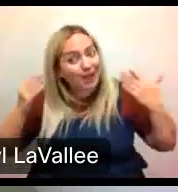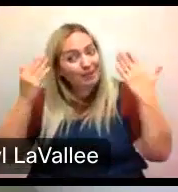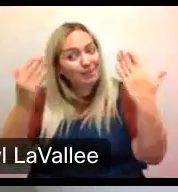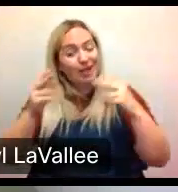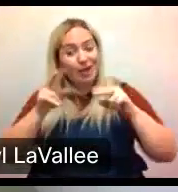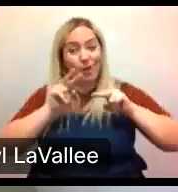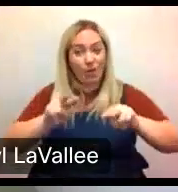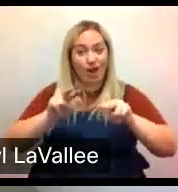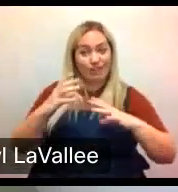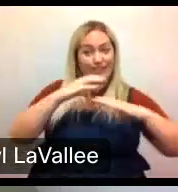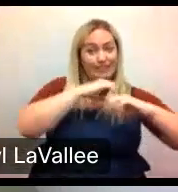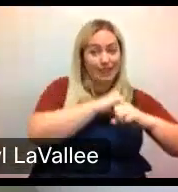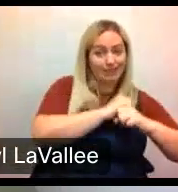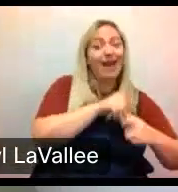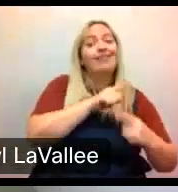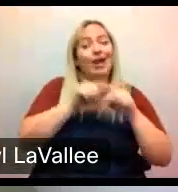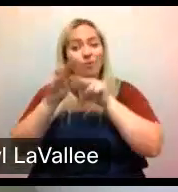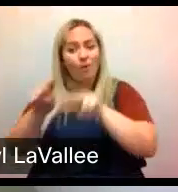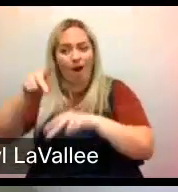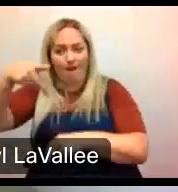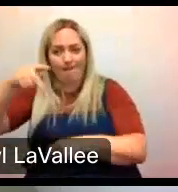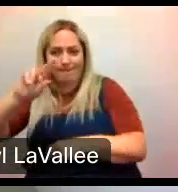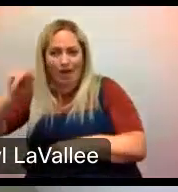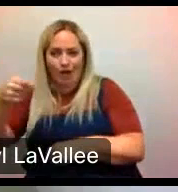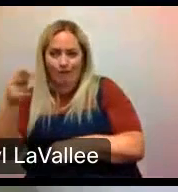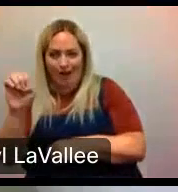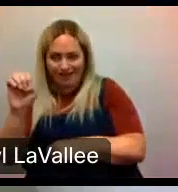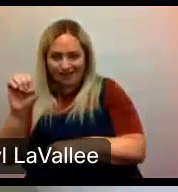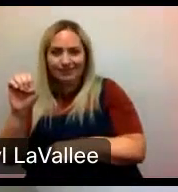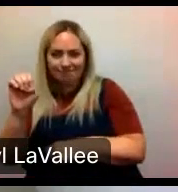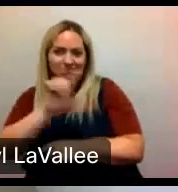this summarizing and then watching the paraphrasing presentations together.